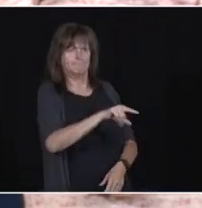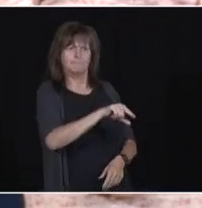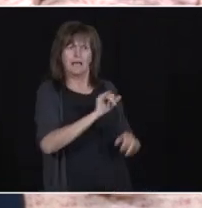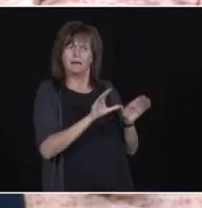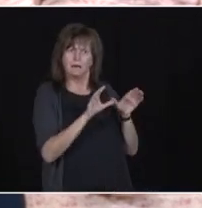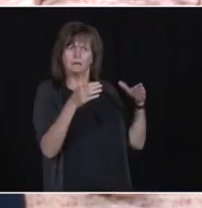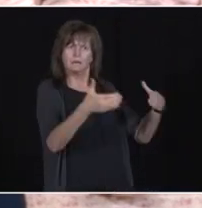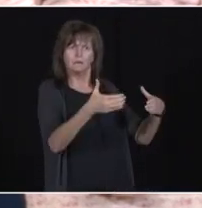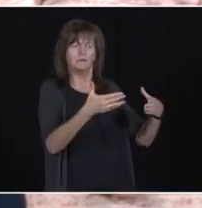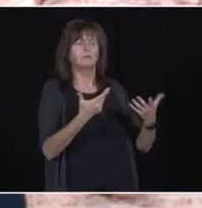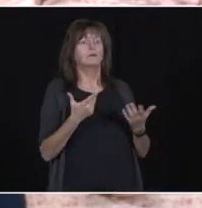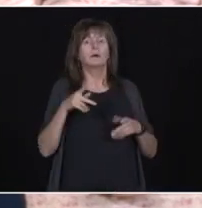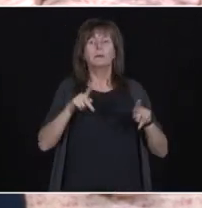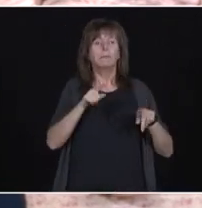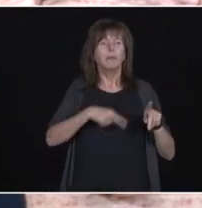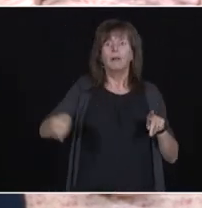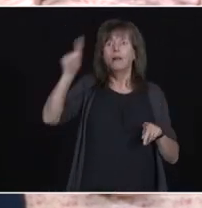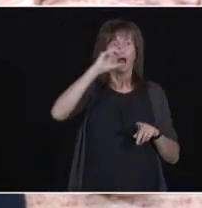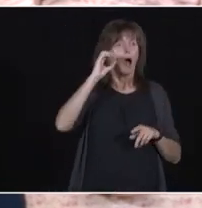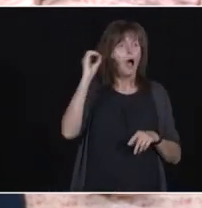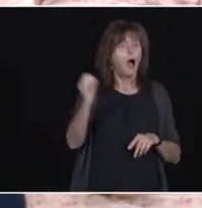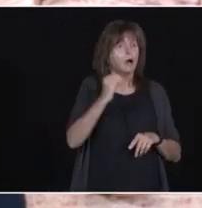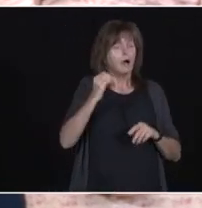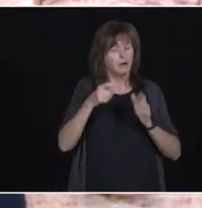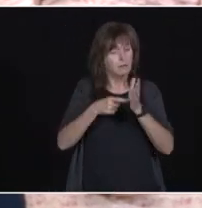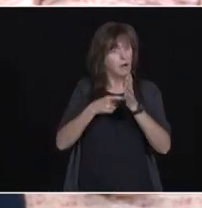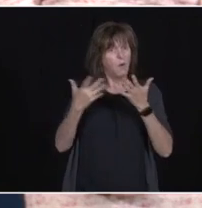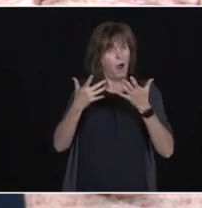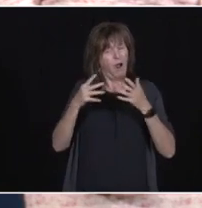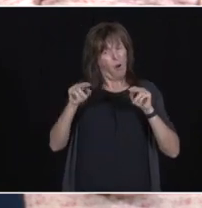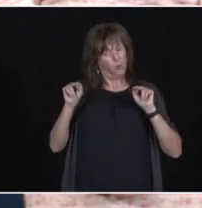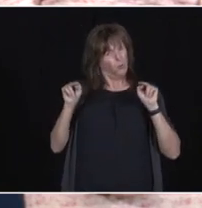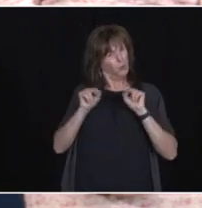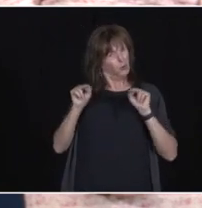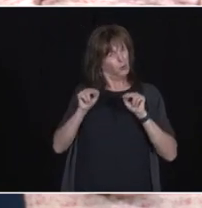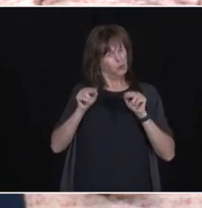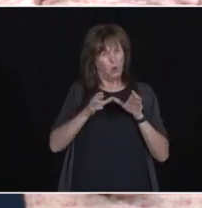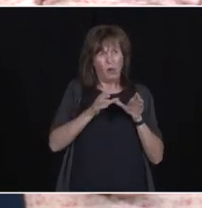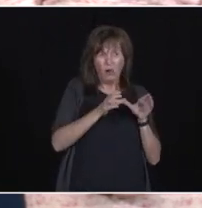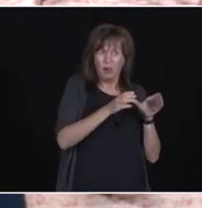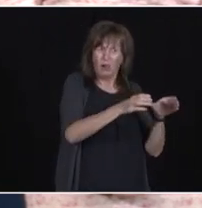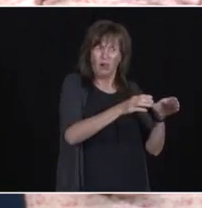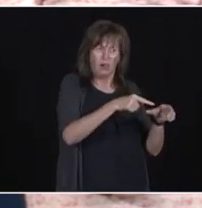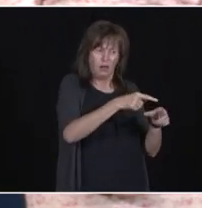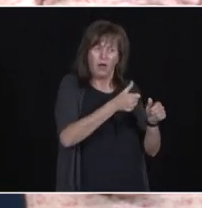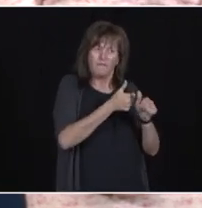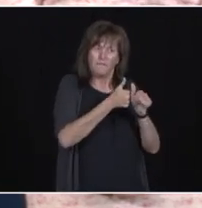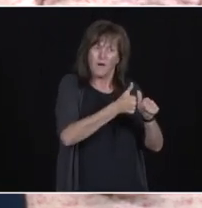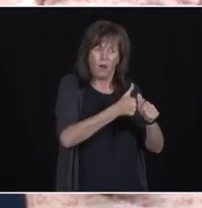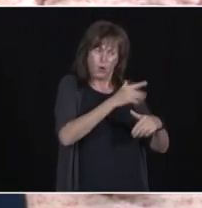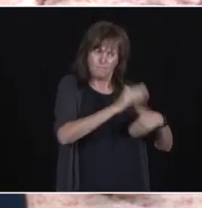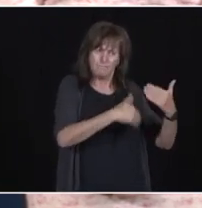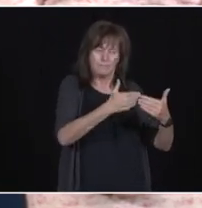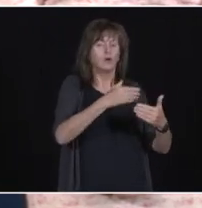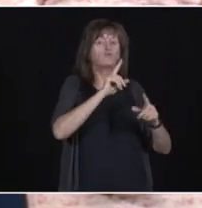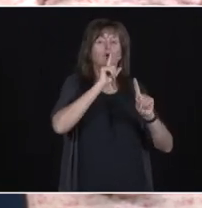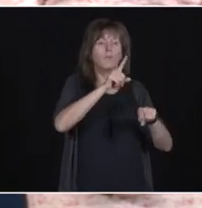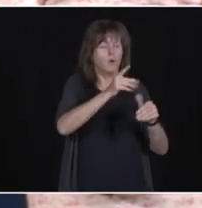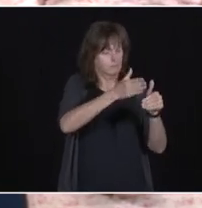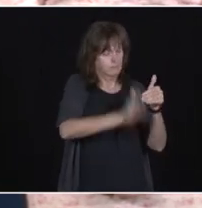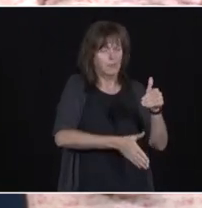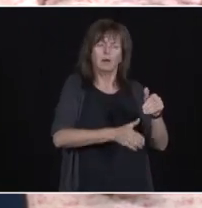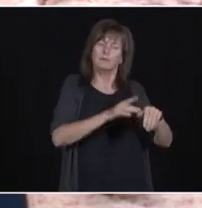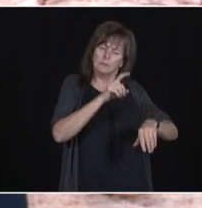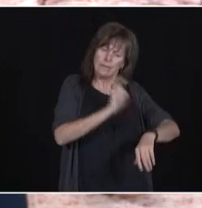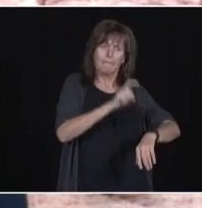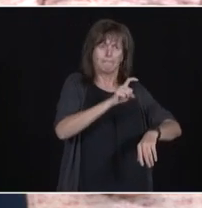transparent, and non-partisan investigation. The commission will have the full authority to conduct their hearings in